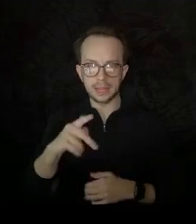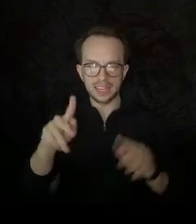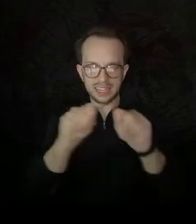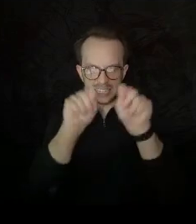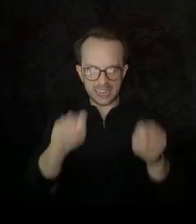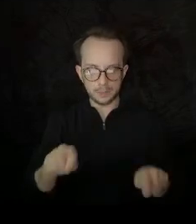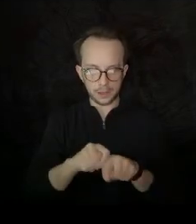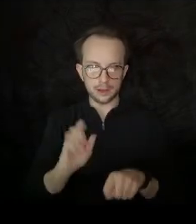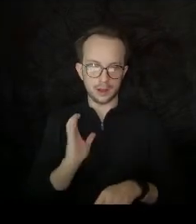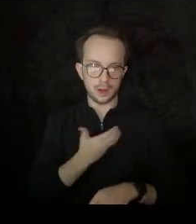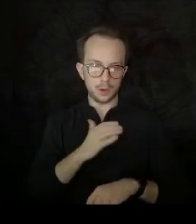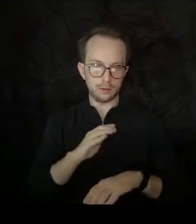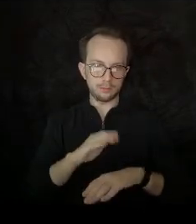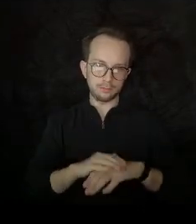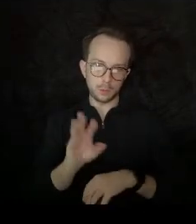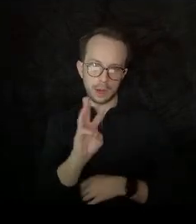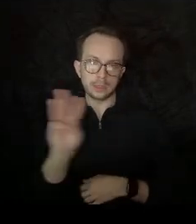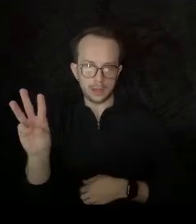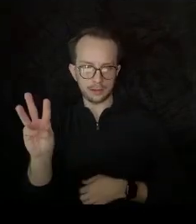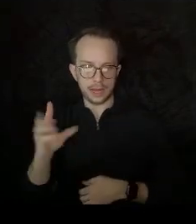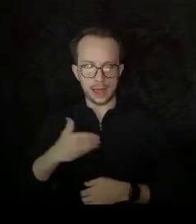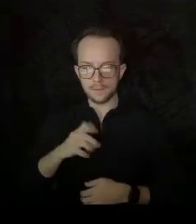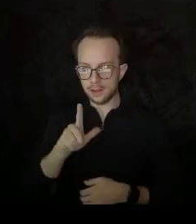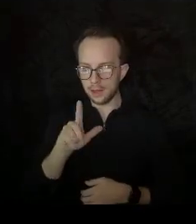a link for that at the end of this presentation.